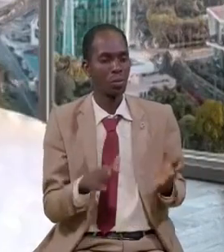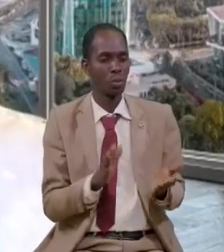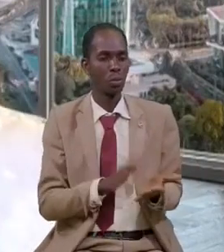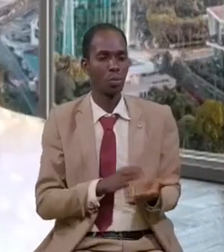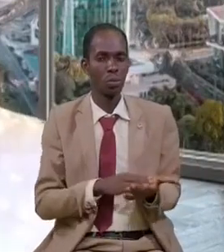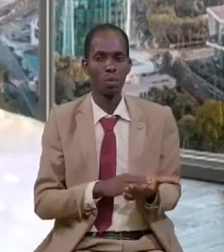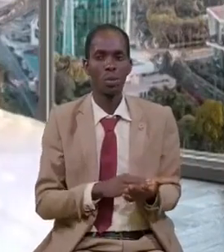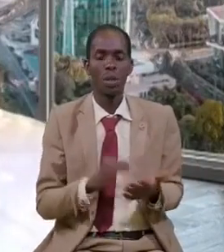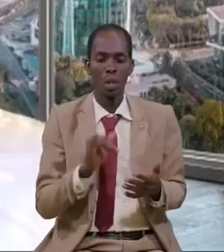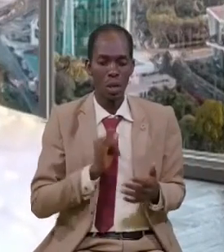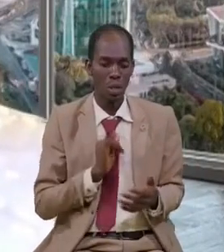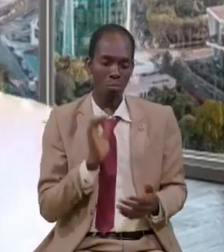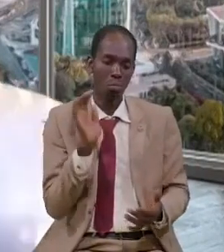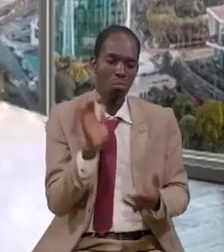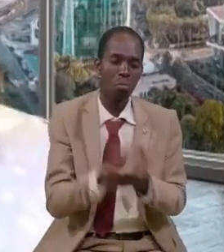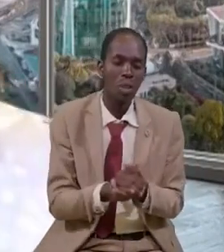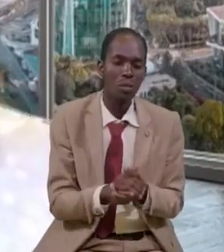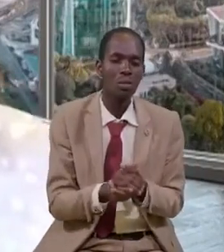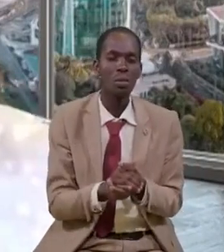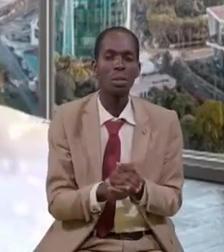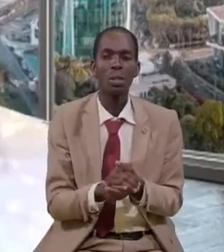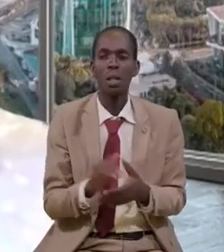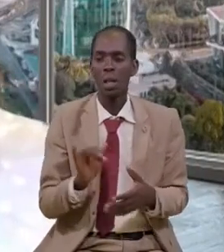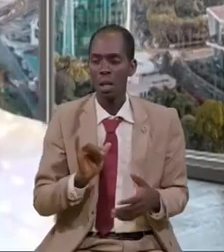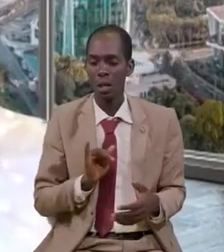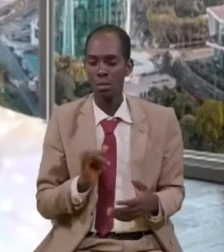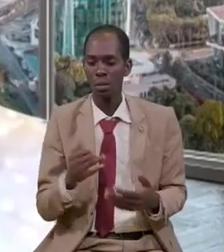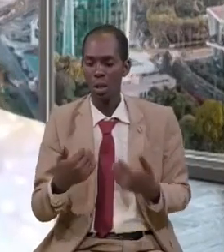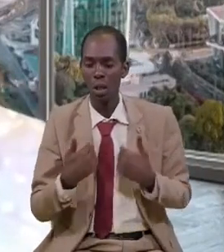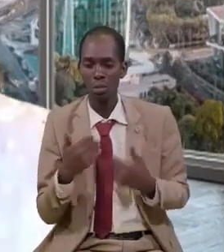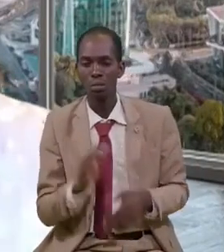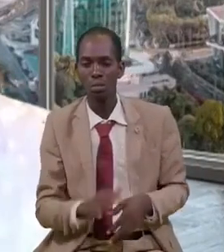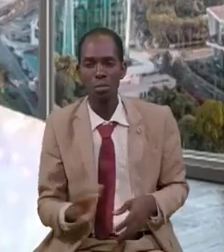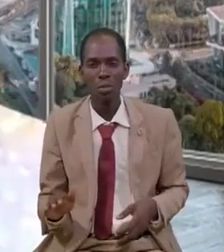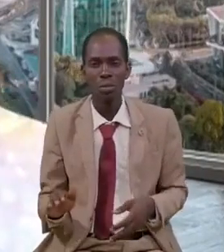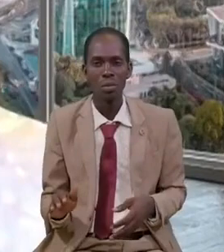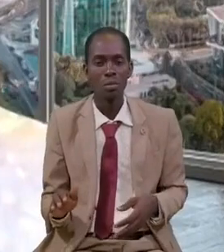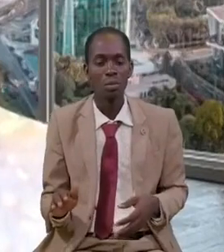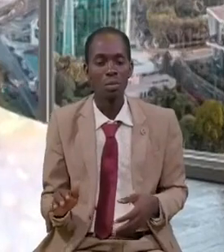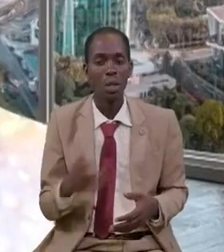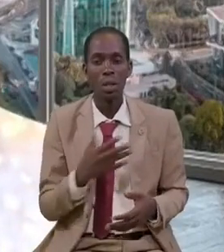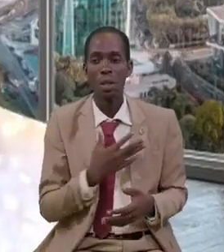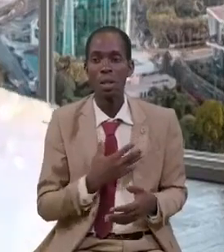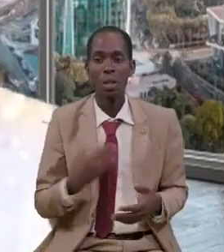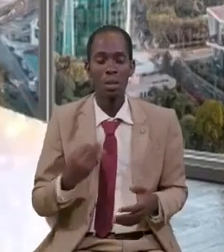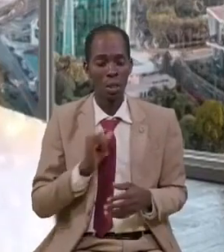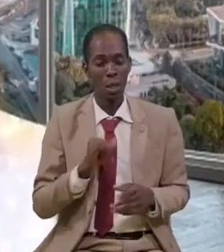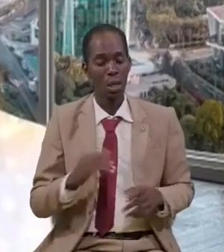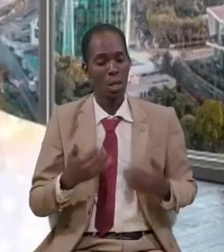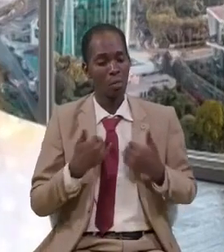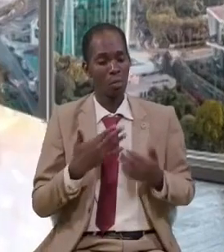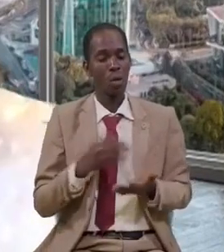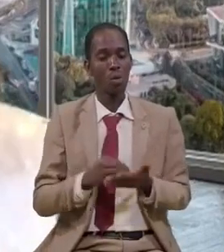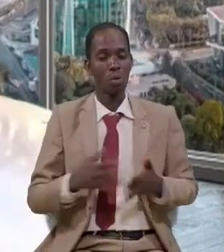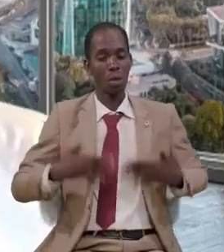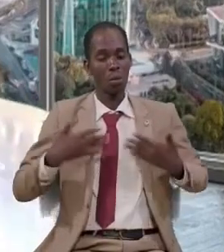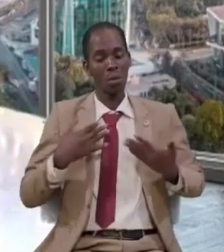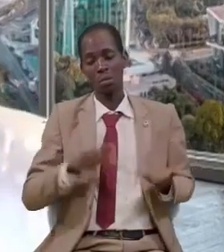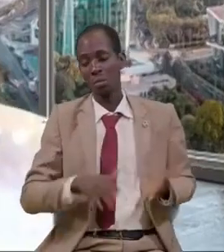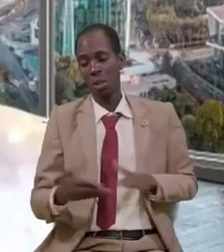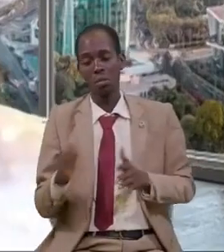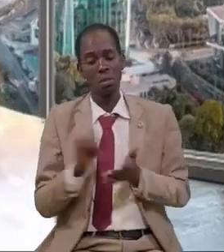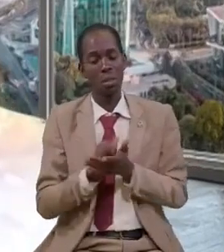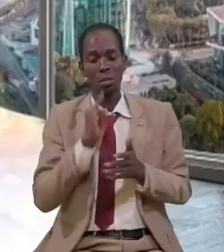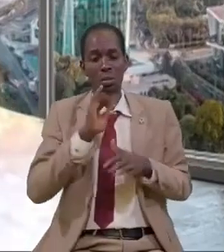married, I have children, and I live a life, and then I die. Is that what God wants